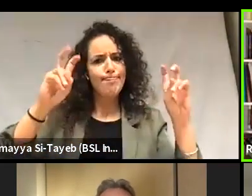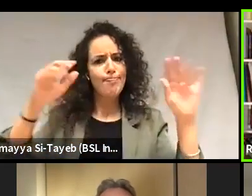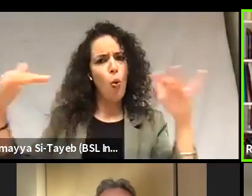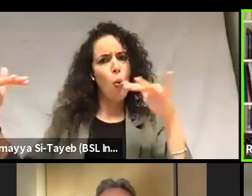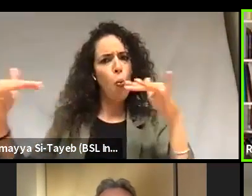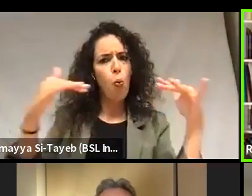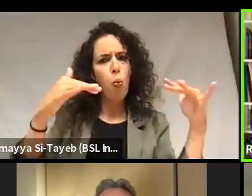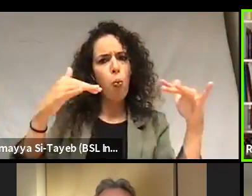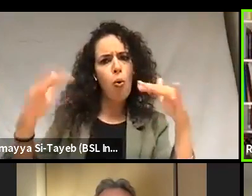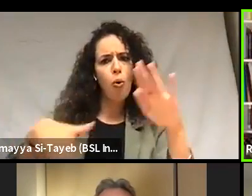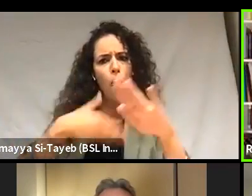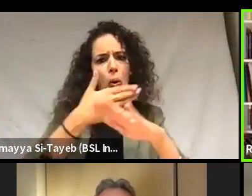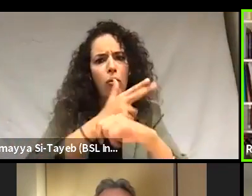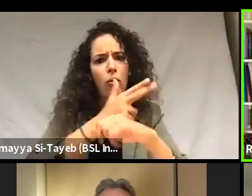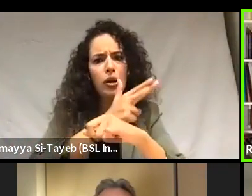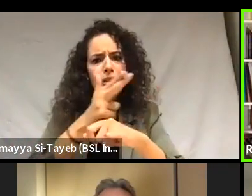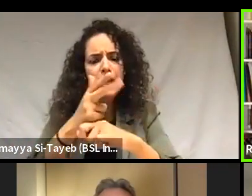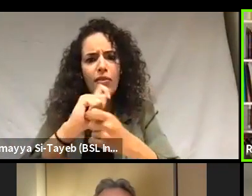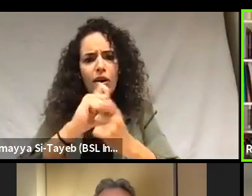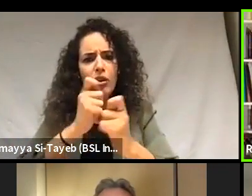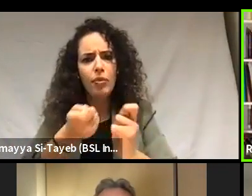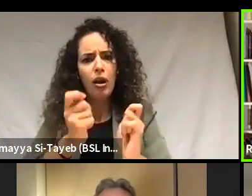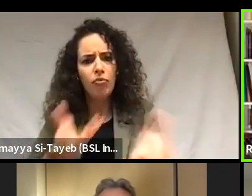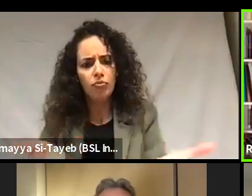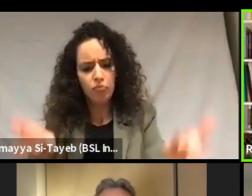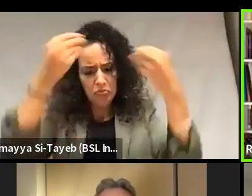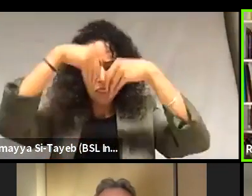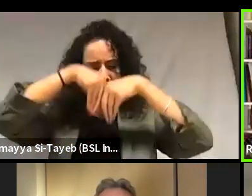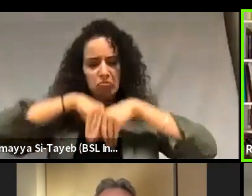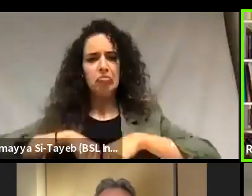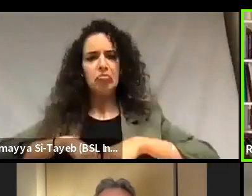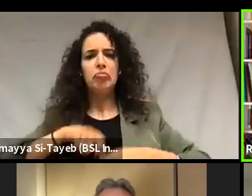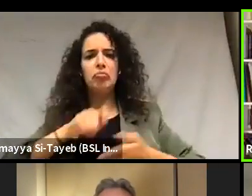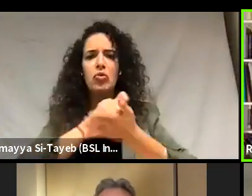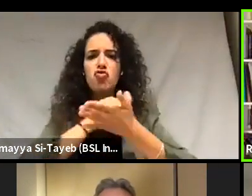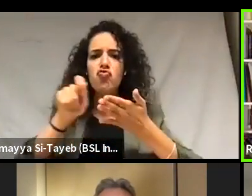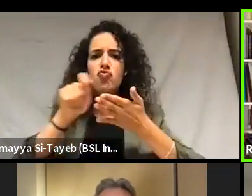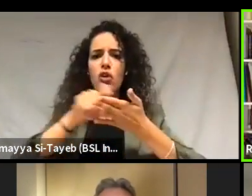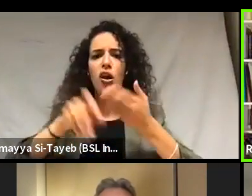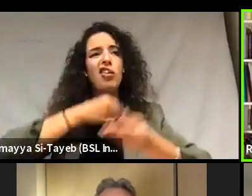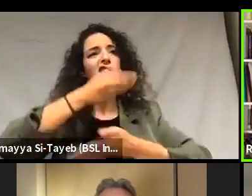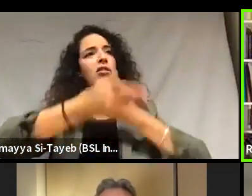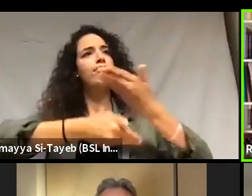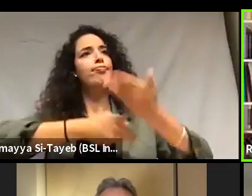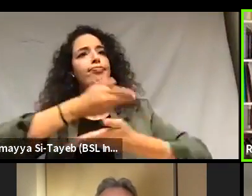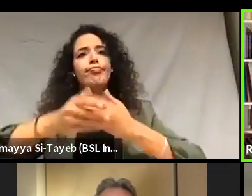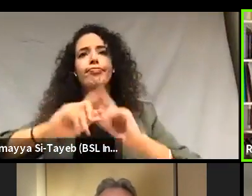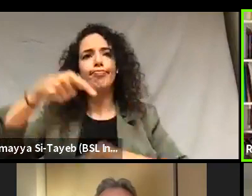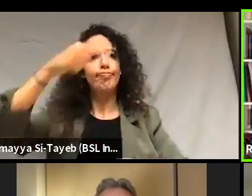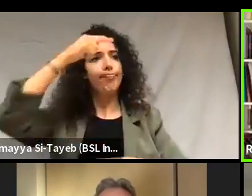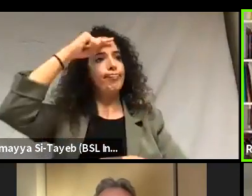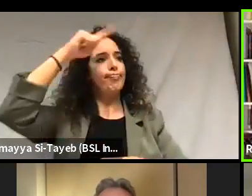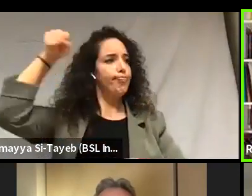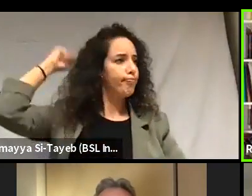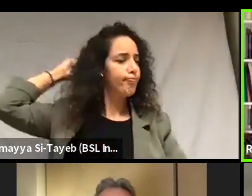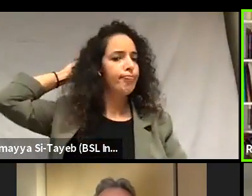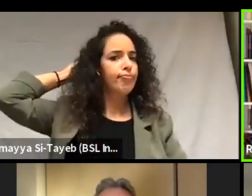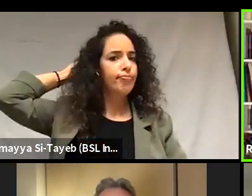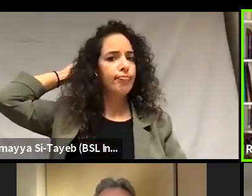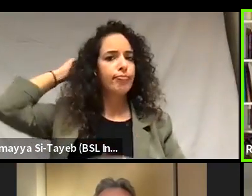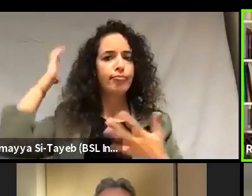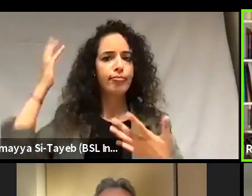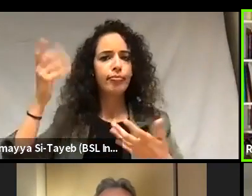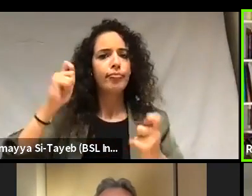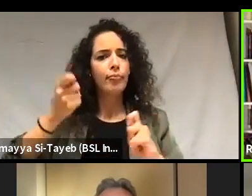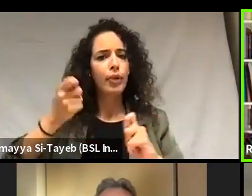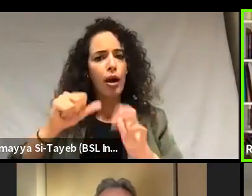so entrenched within, the journalistic explanatory frames and narratives that the media find it hard to